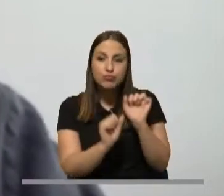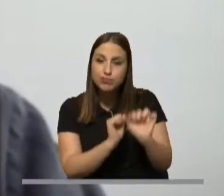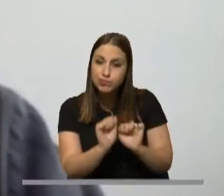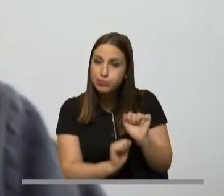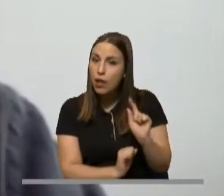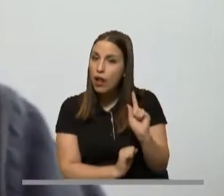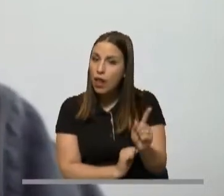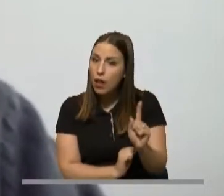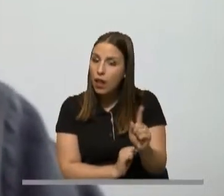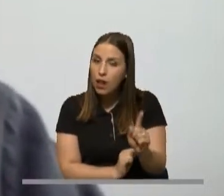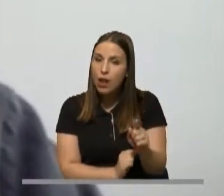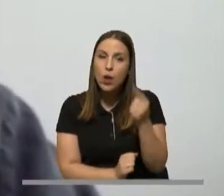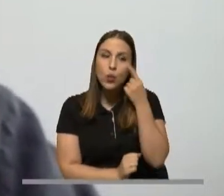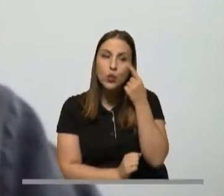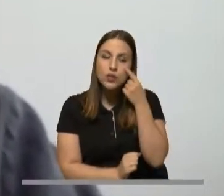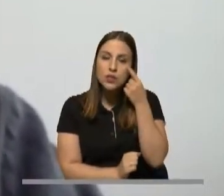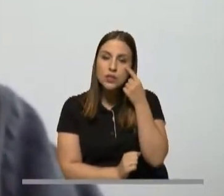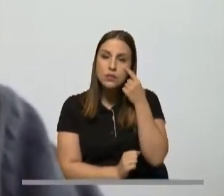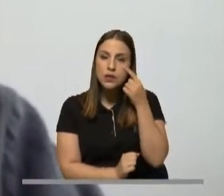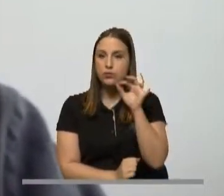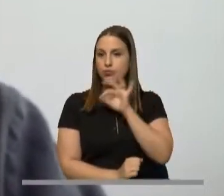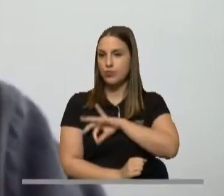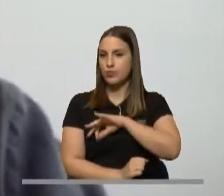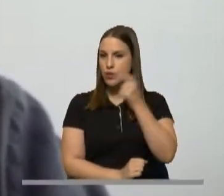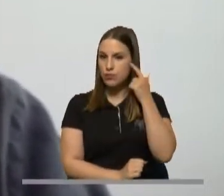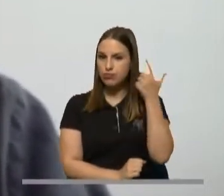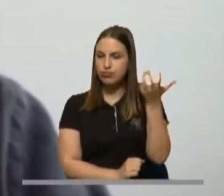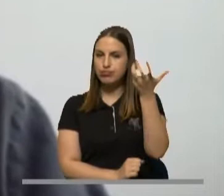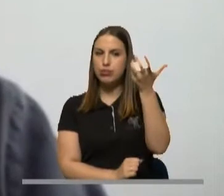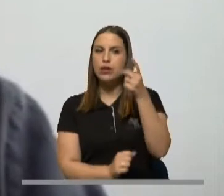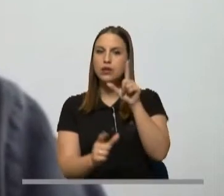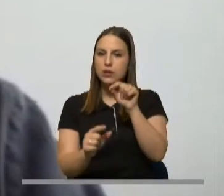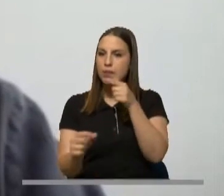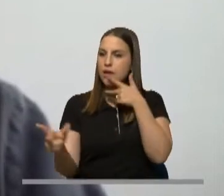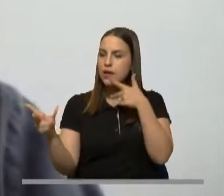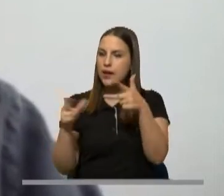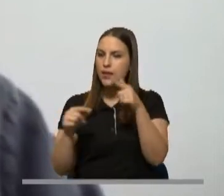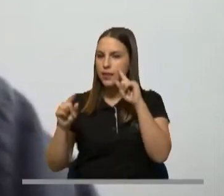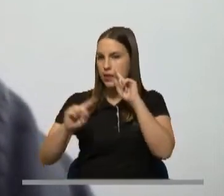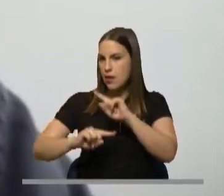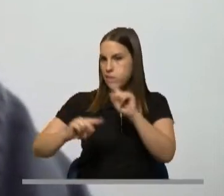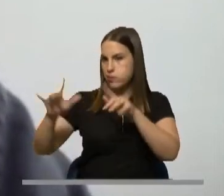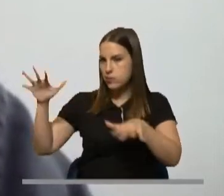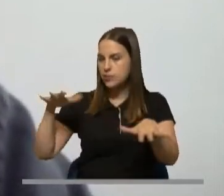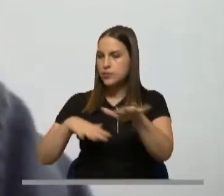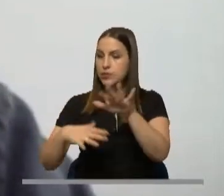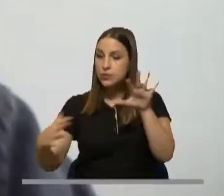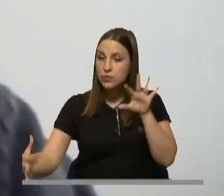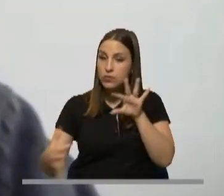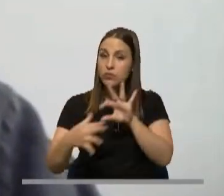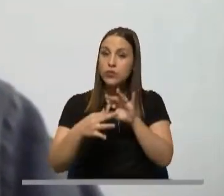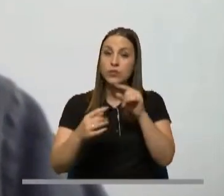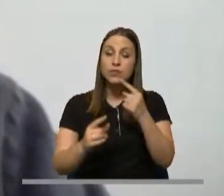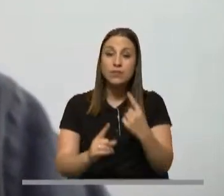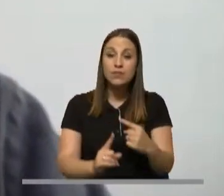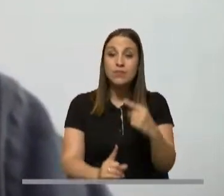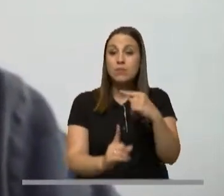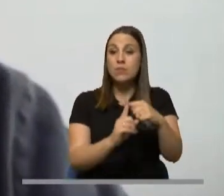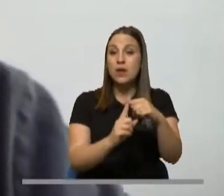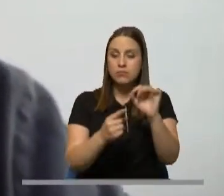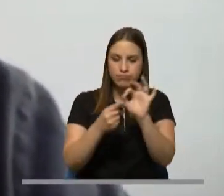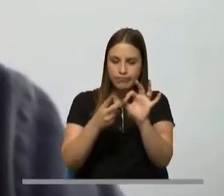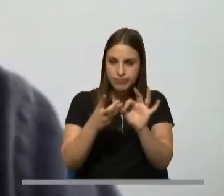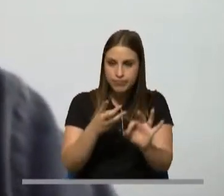confronting expert knowledge with public criticism and auditing algorithms with criteria